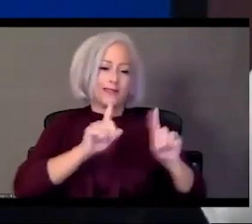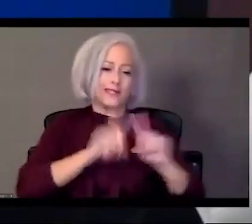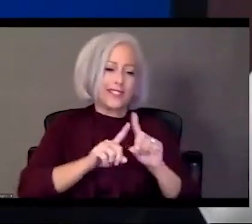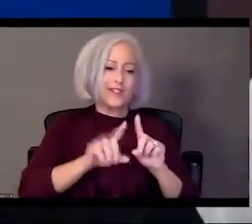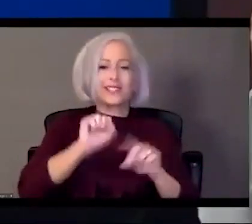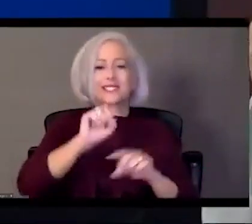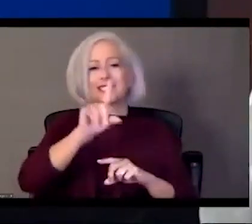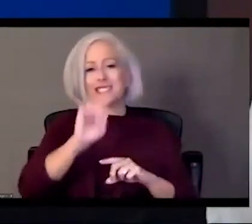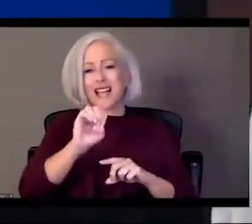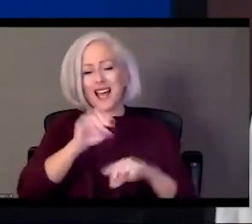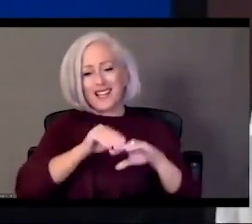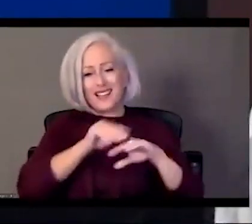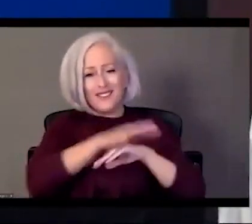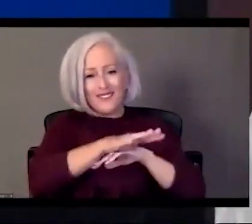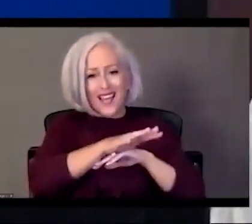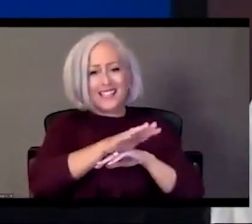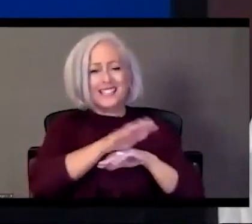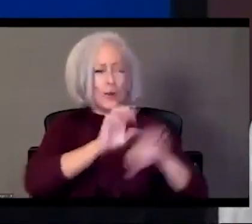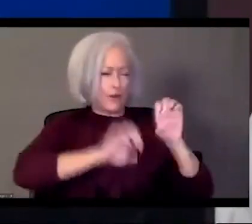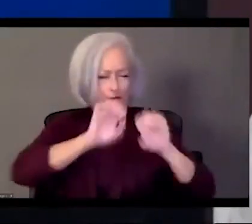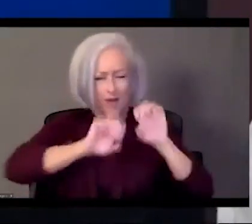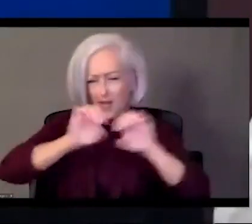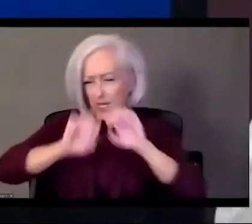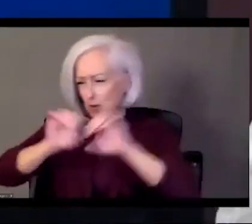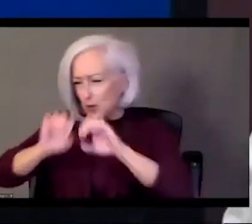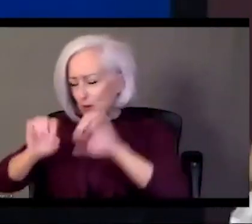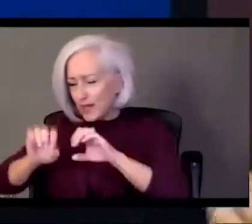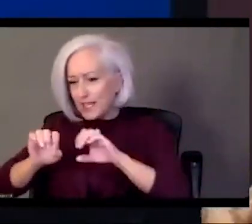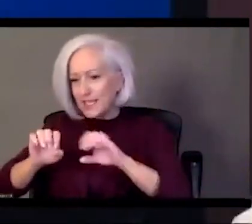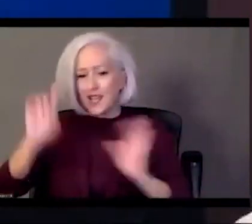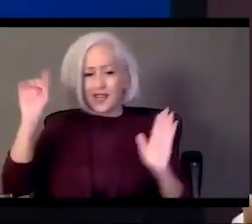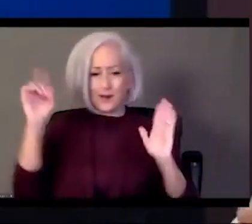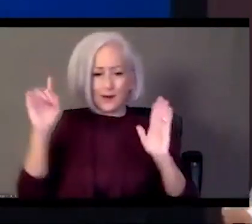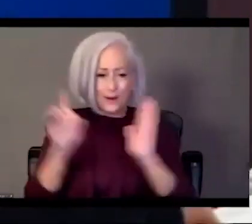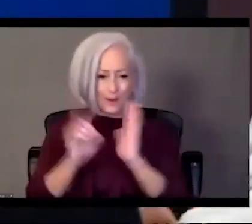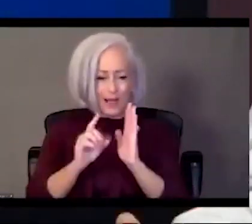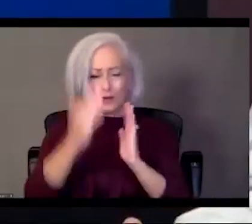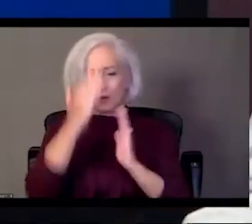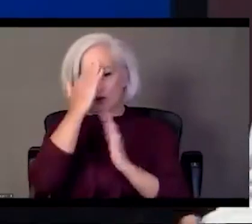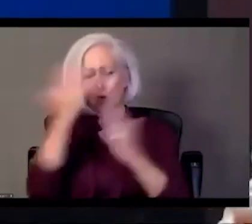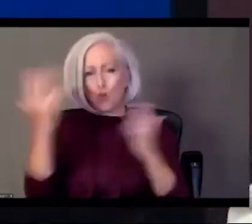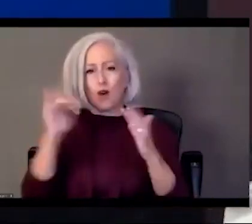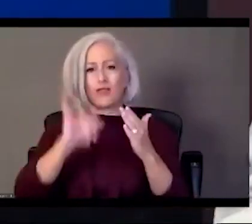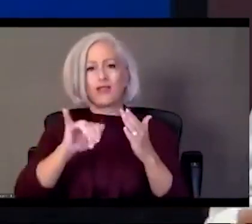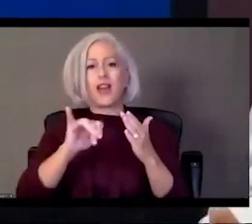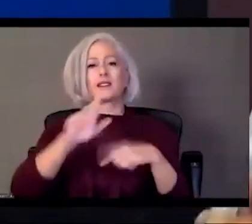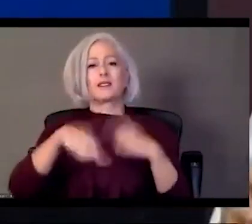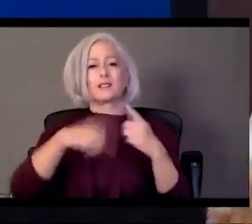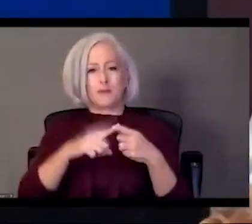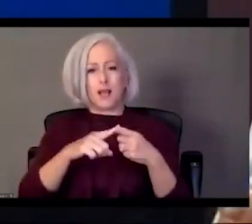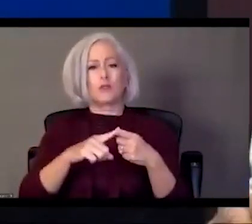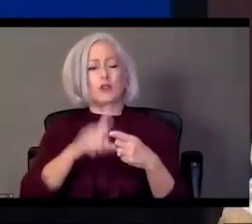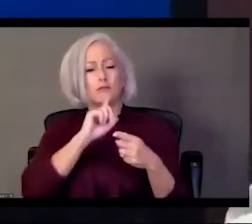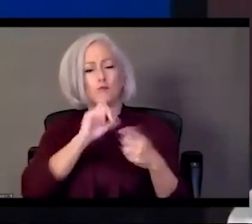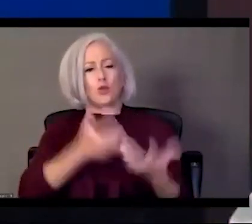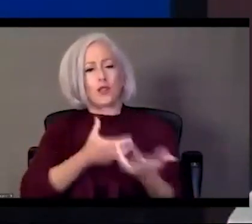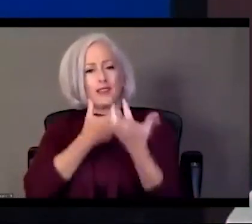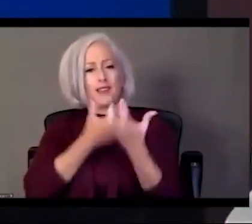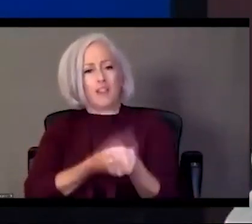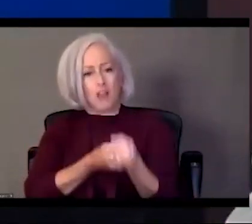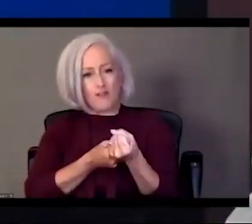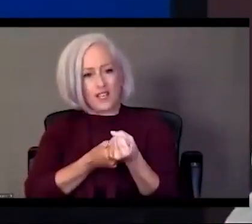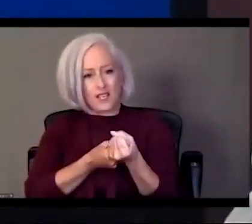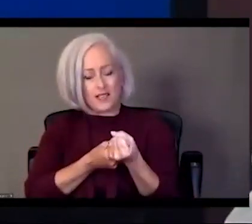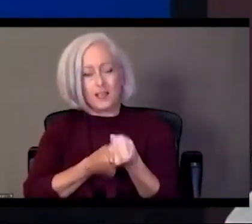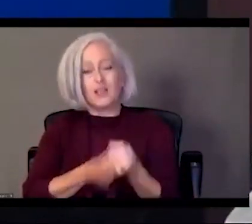so many people, we've been able to run down all those side effects. So I'm very confident that especially these messenger RNA drugs are